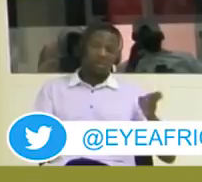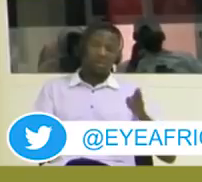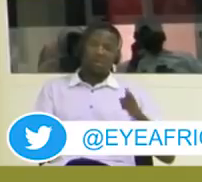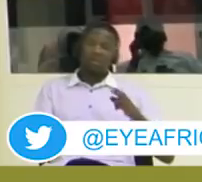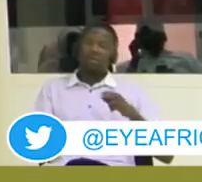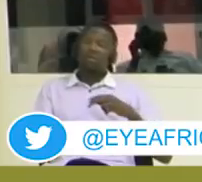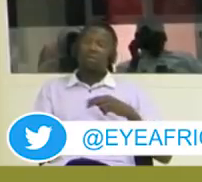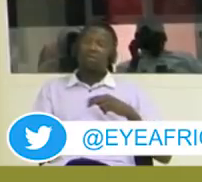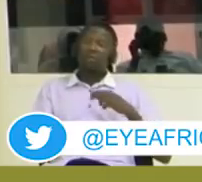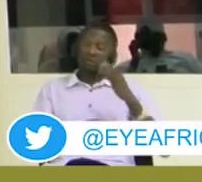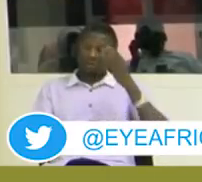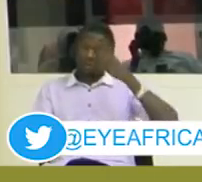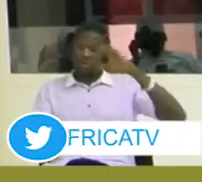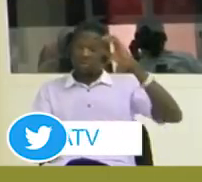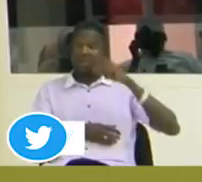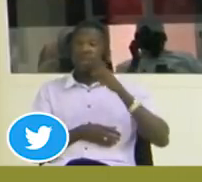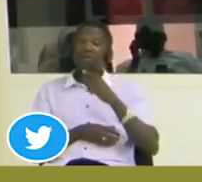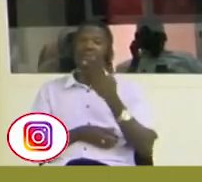Taiwan came through